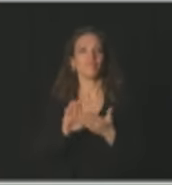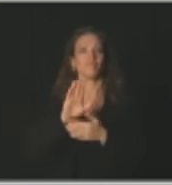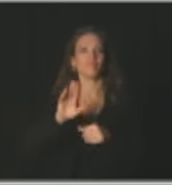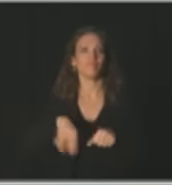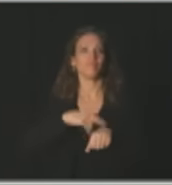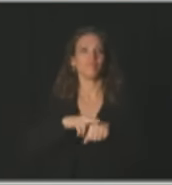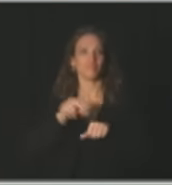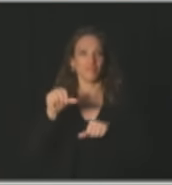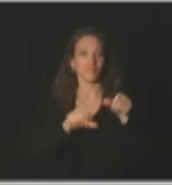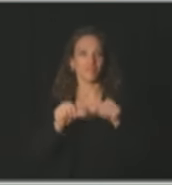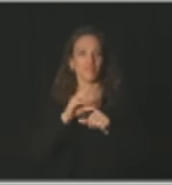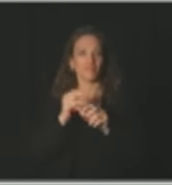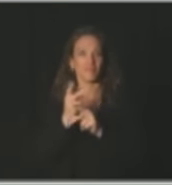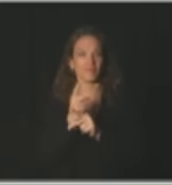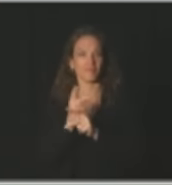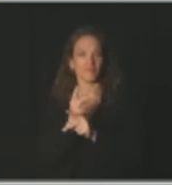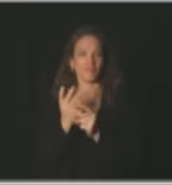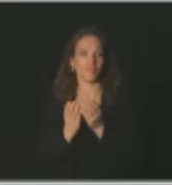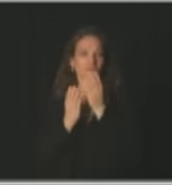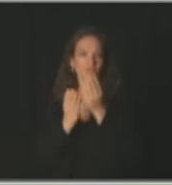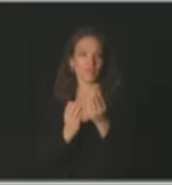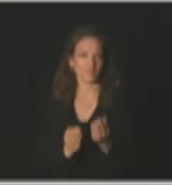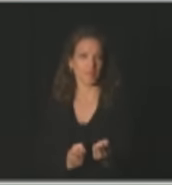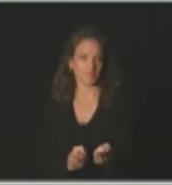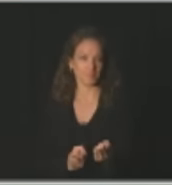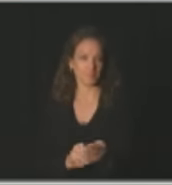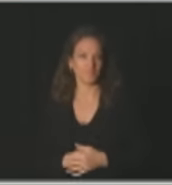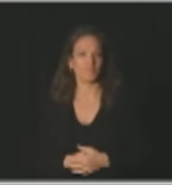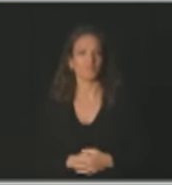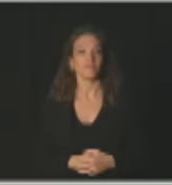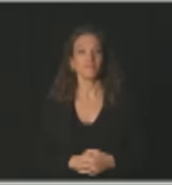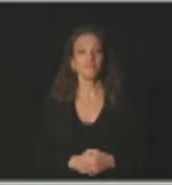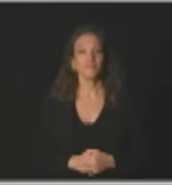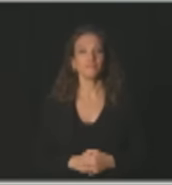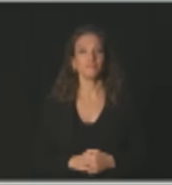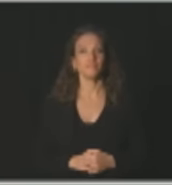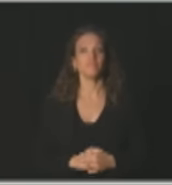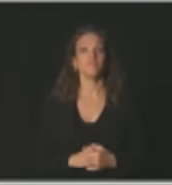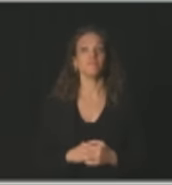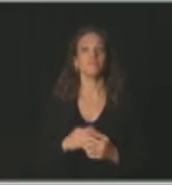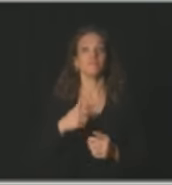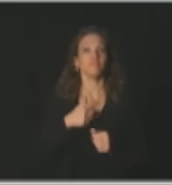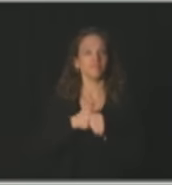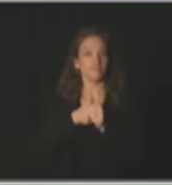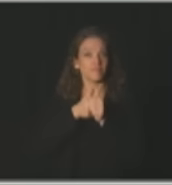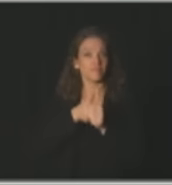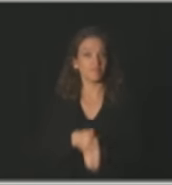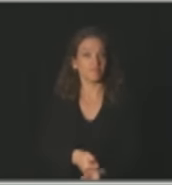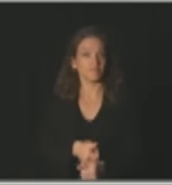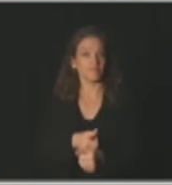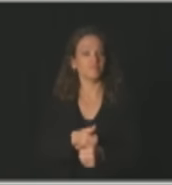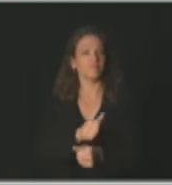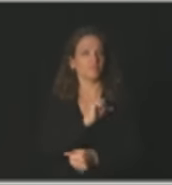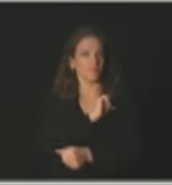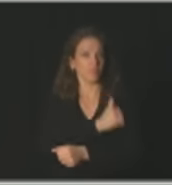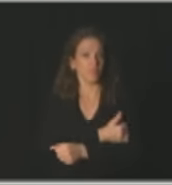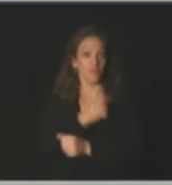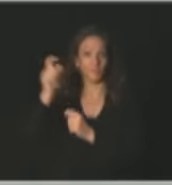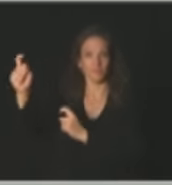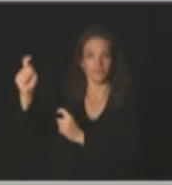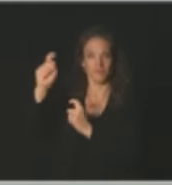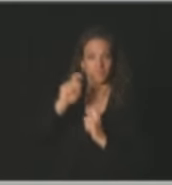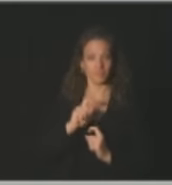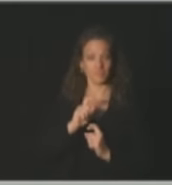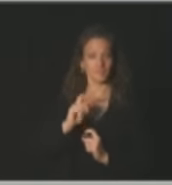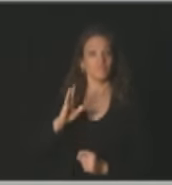Natural Sciences and Mathematics of Sacramento State. By virtue of the authority vested in me